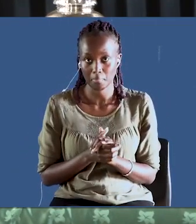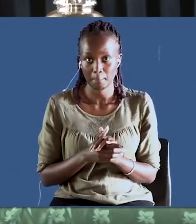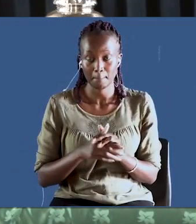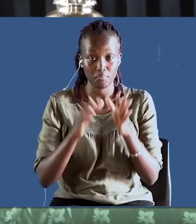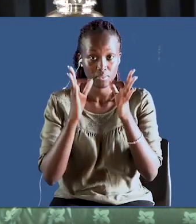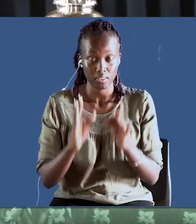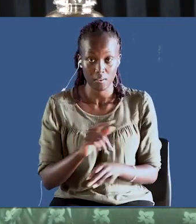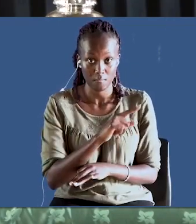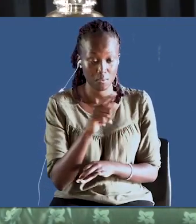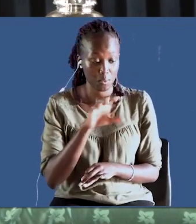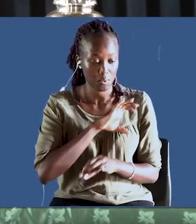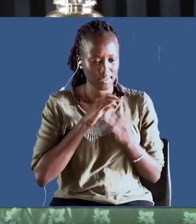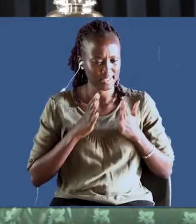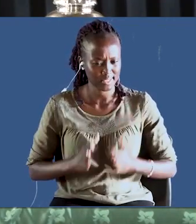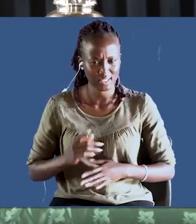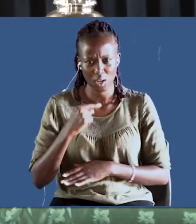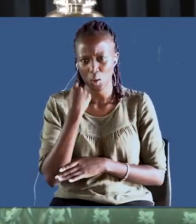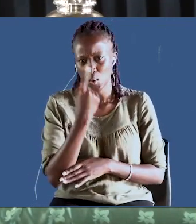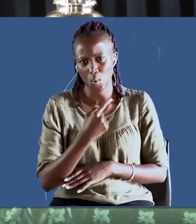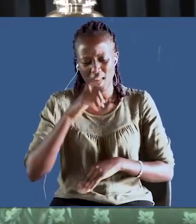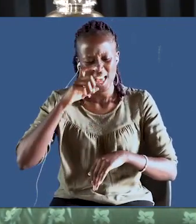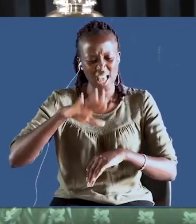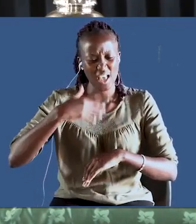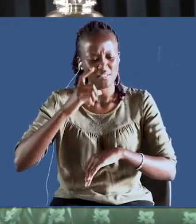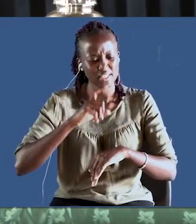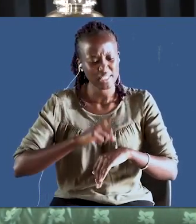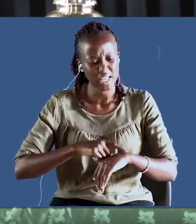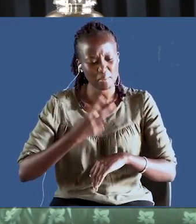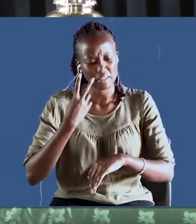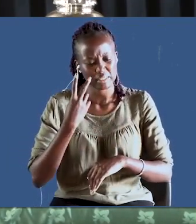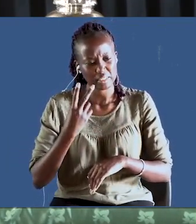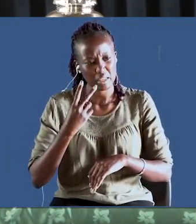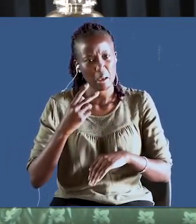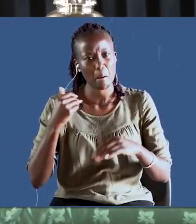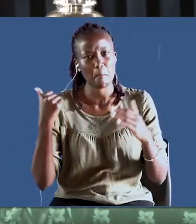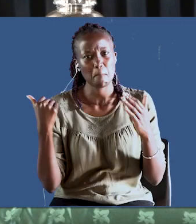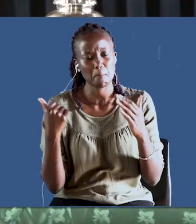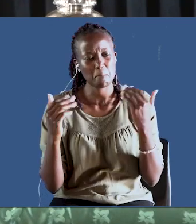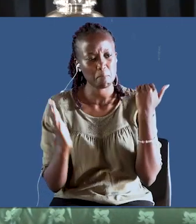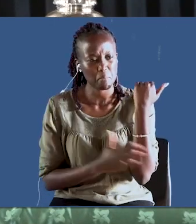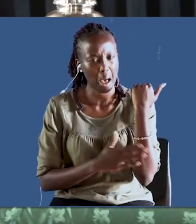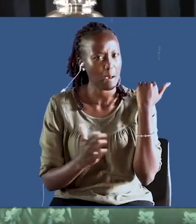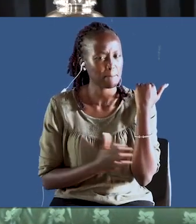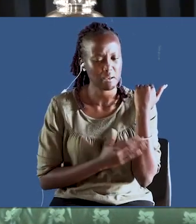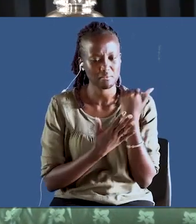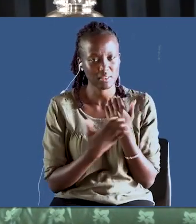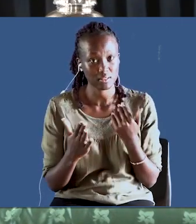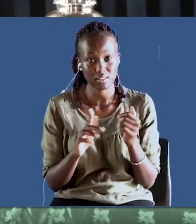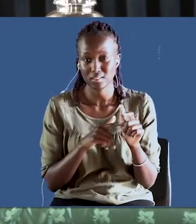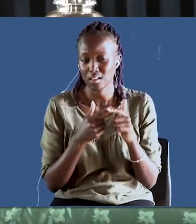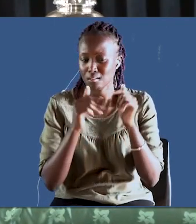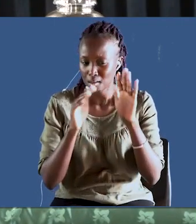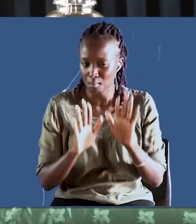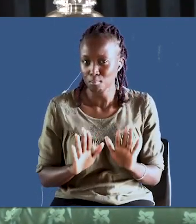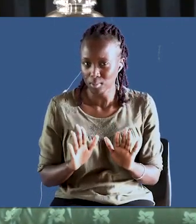believer who only sees bad things, terrible situations, dark moments, you need to go back to